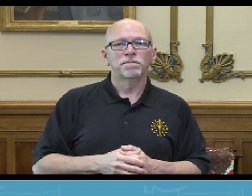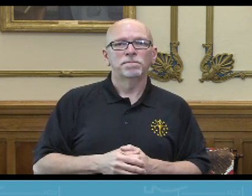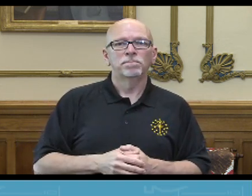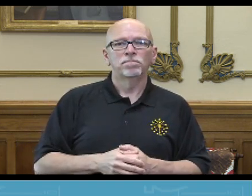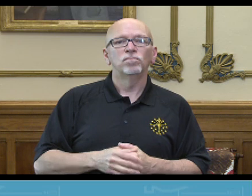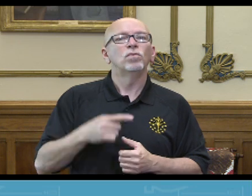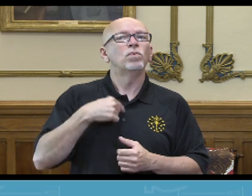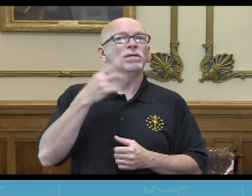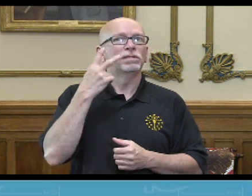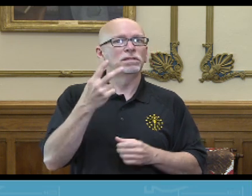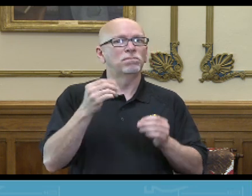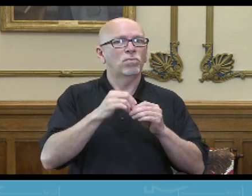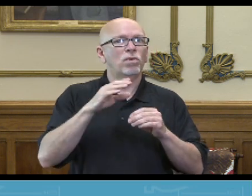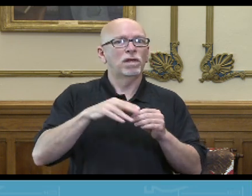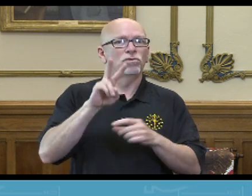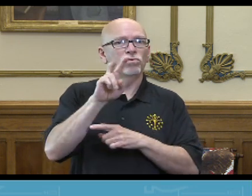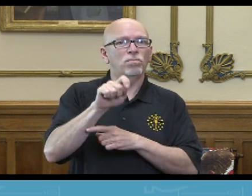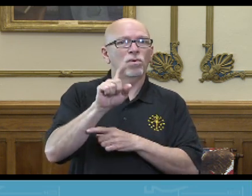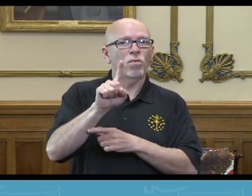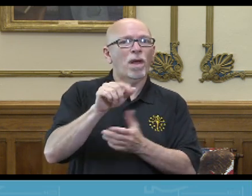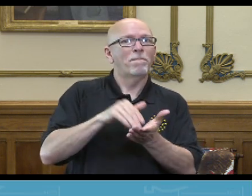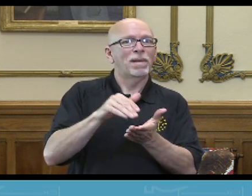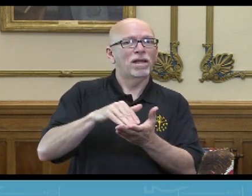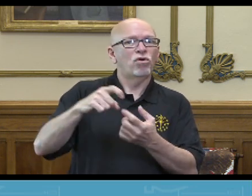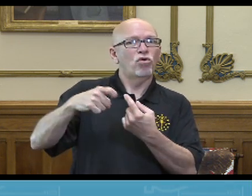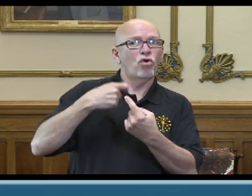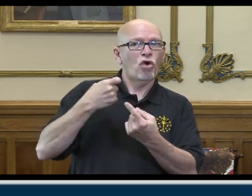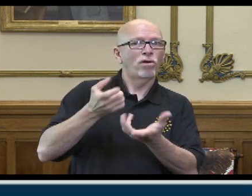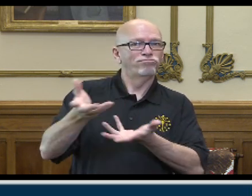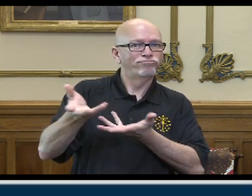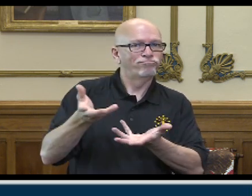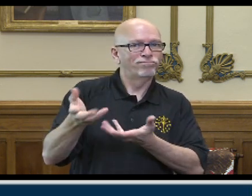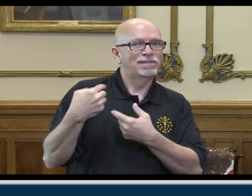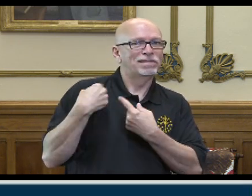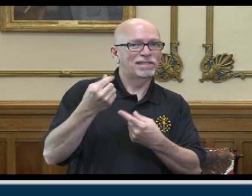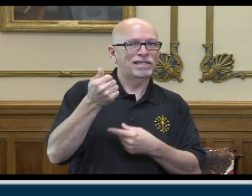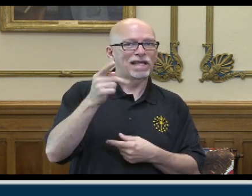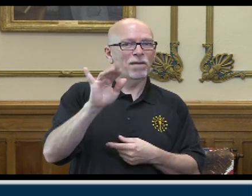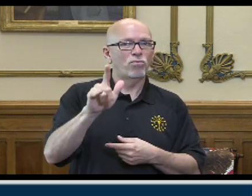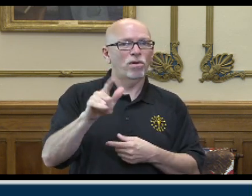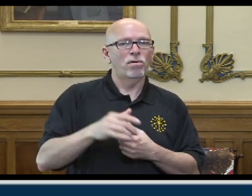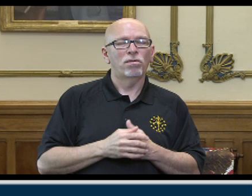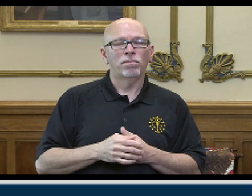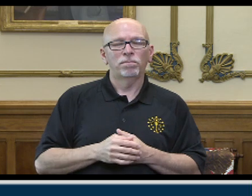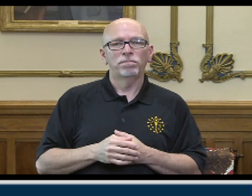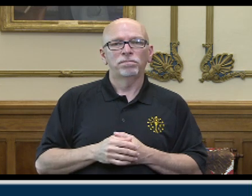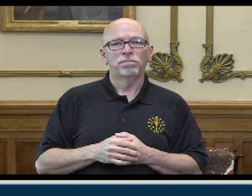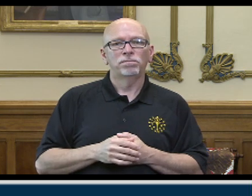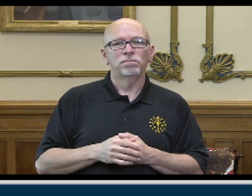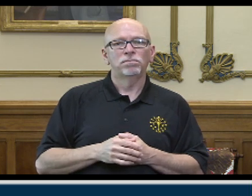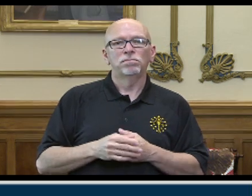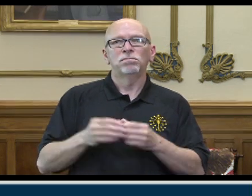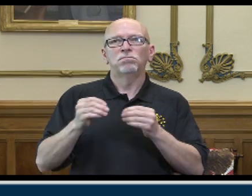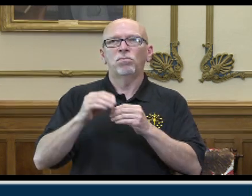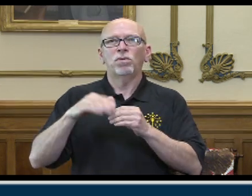We've seen over 2.1 million call interactions since April, and